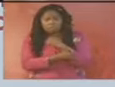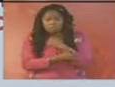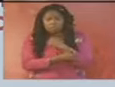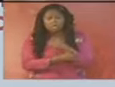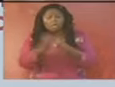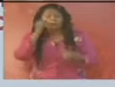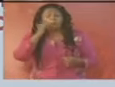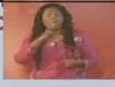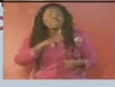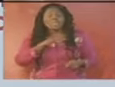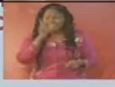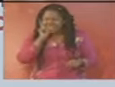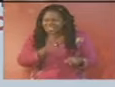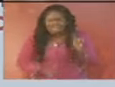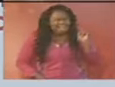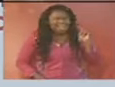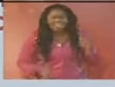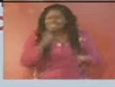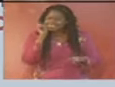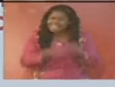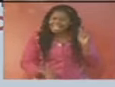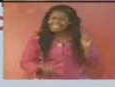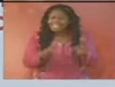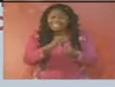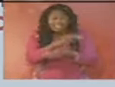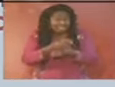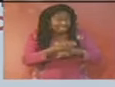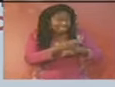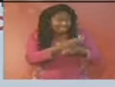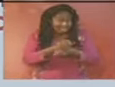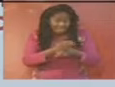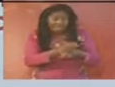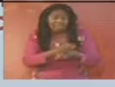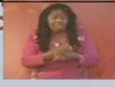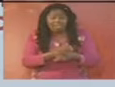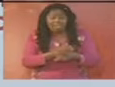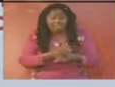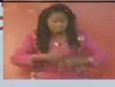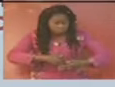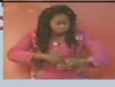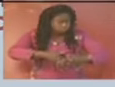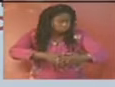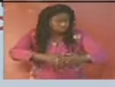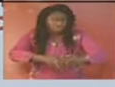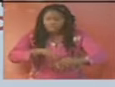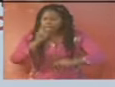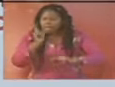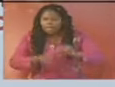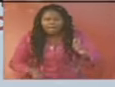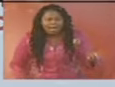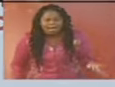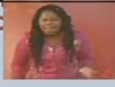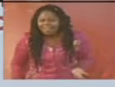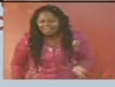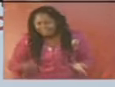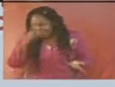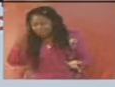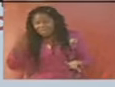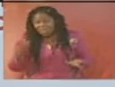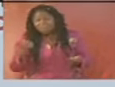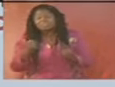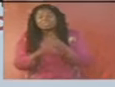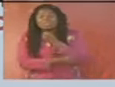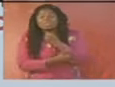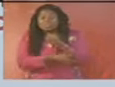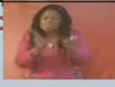Because their hospitals have been overrun by COVID. We have escaped all of that. But it does